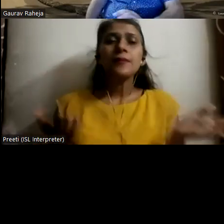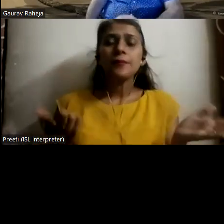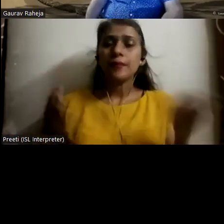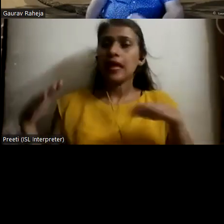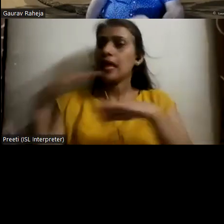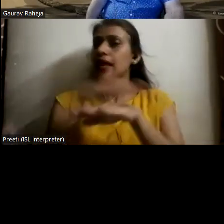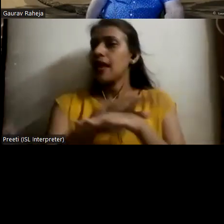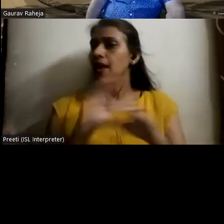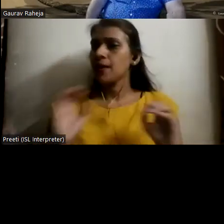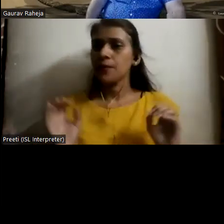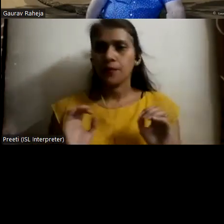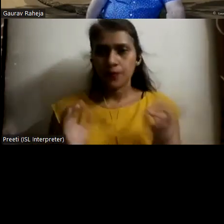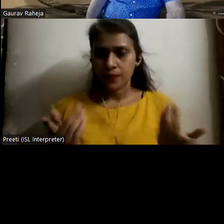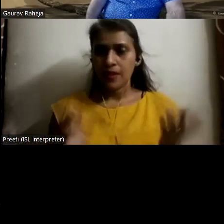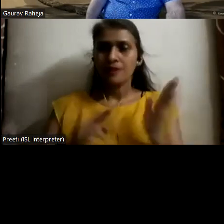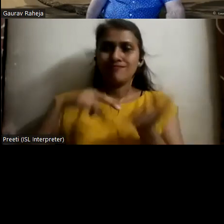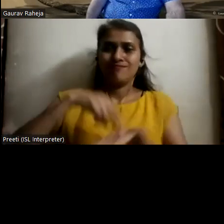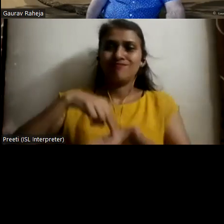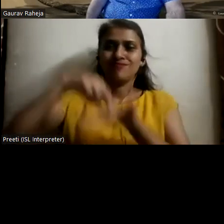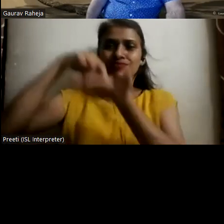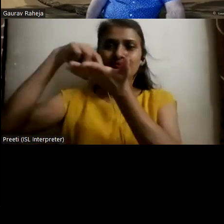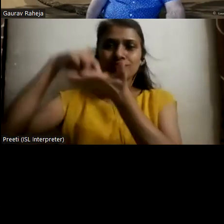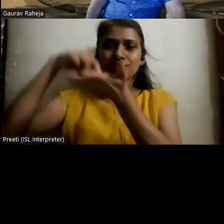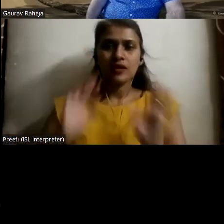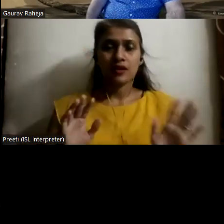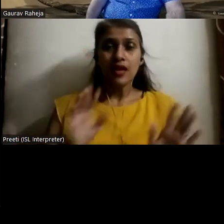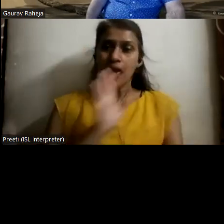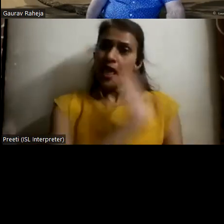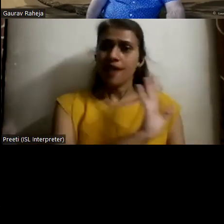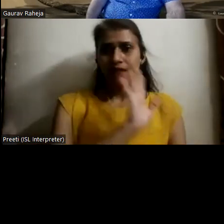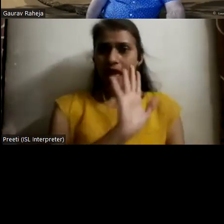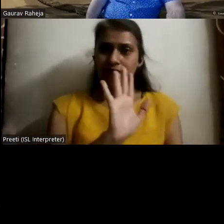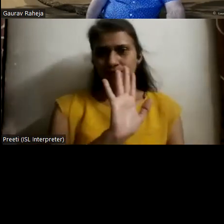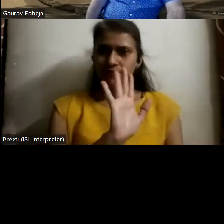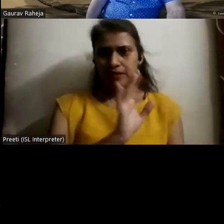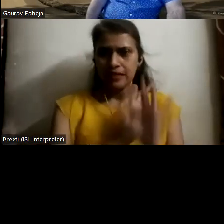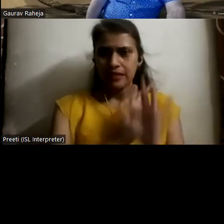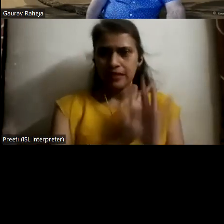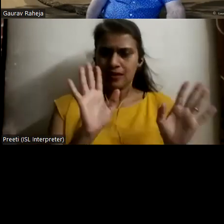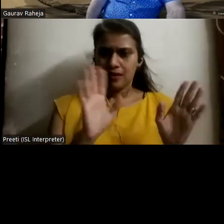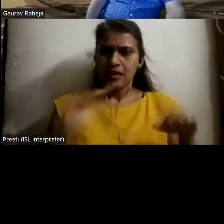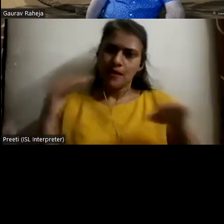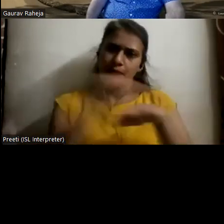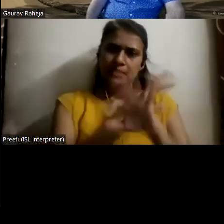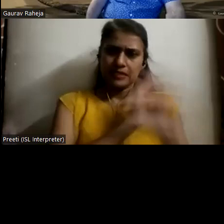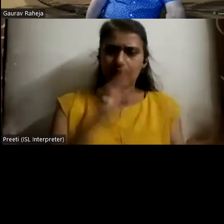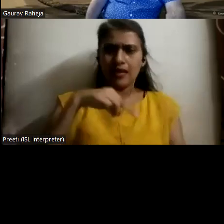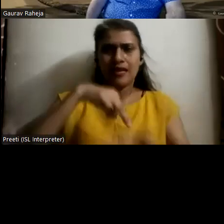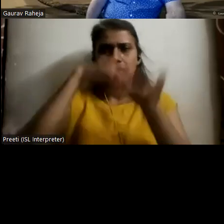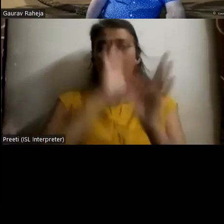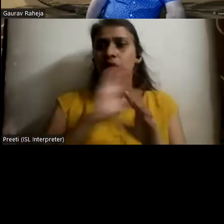ramp and it may have an elevator, but if in the classroom you cannot reach, if you cannot study in